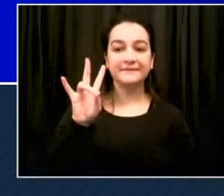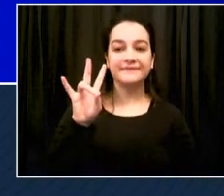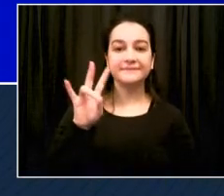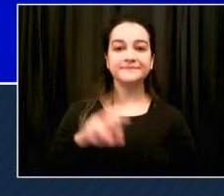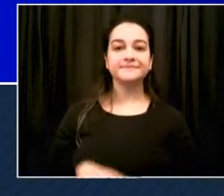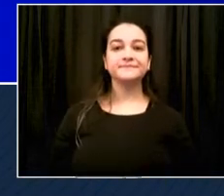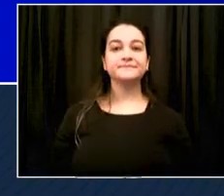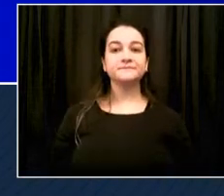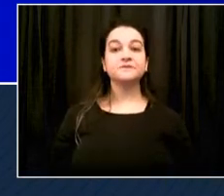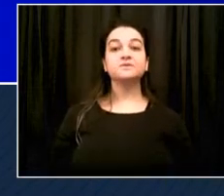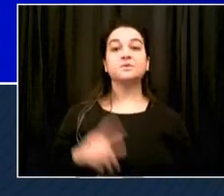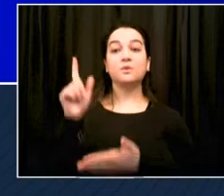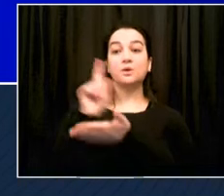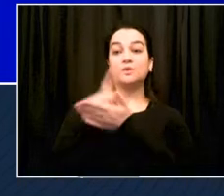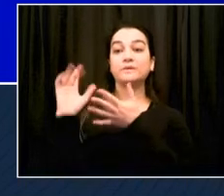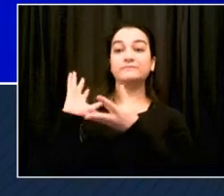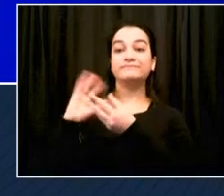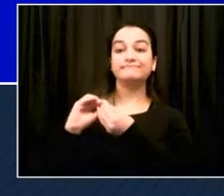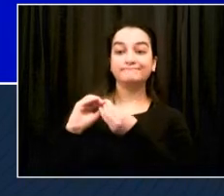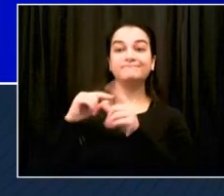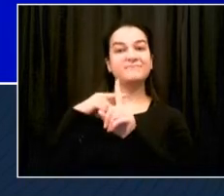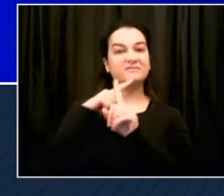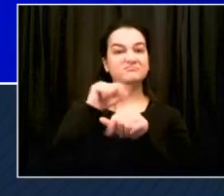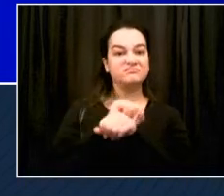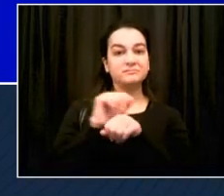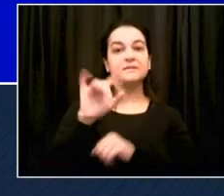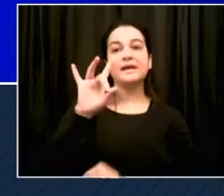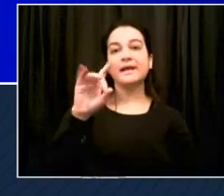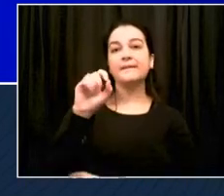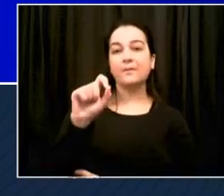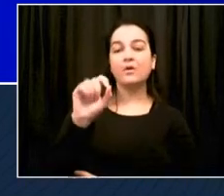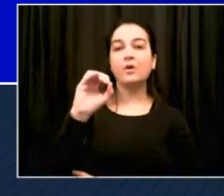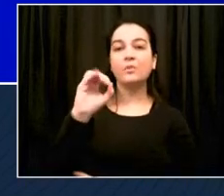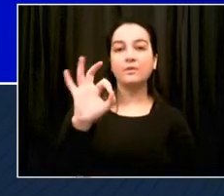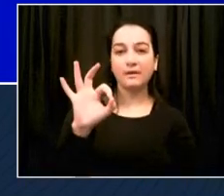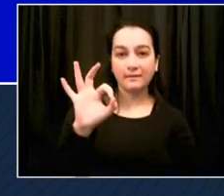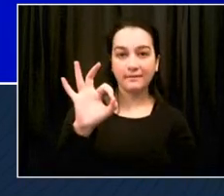for COVID-19. Today's report on a 7-day rolling average,